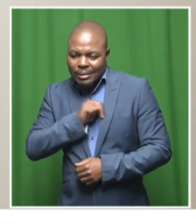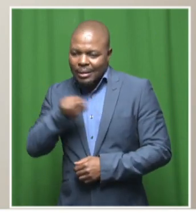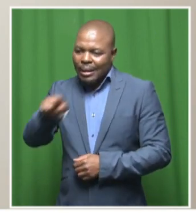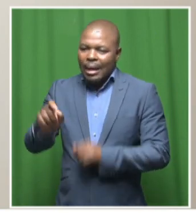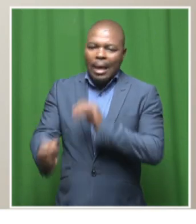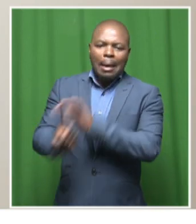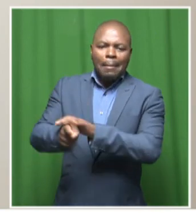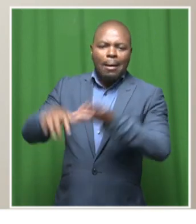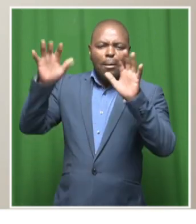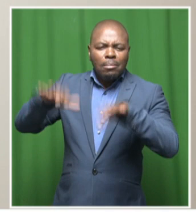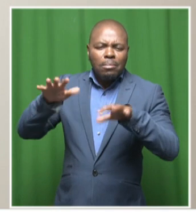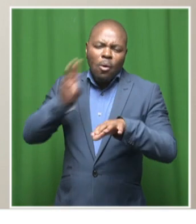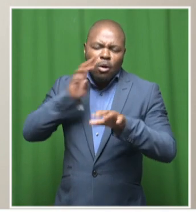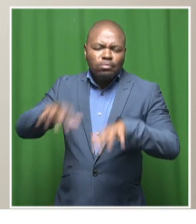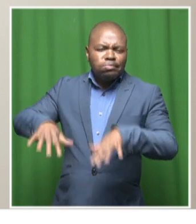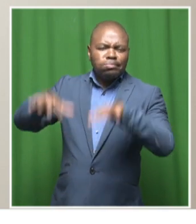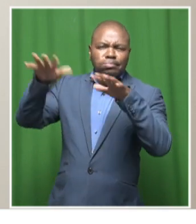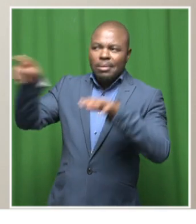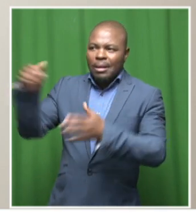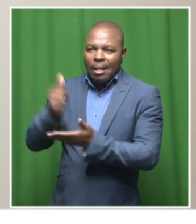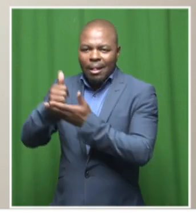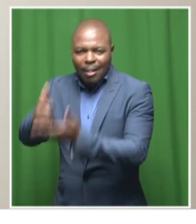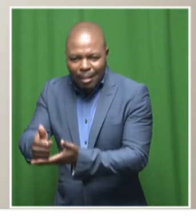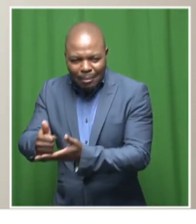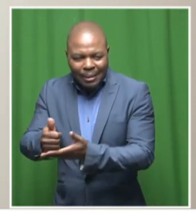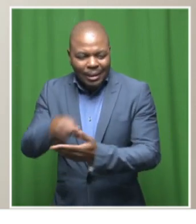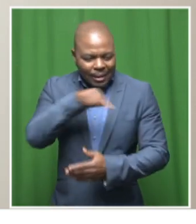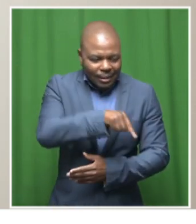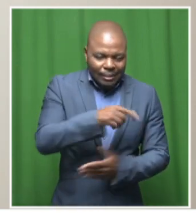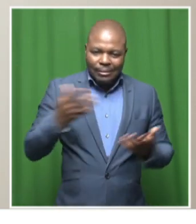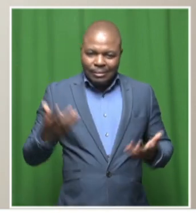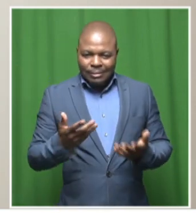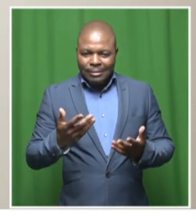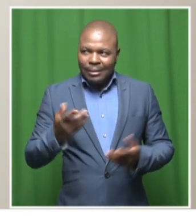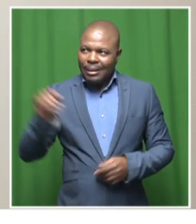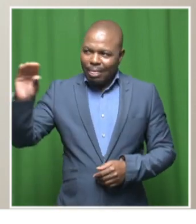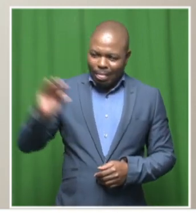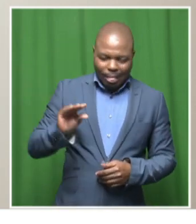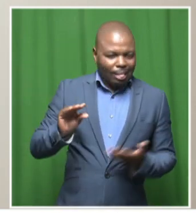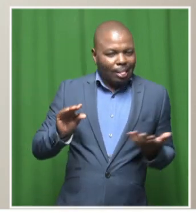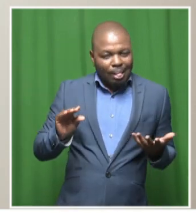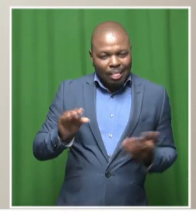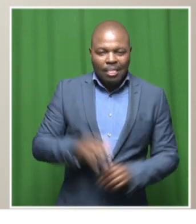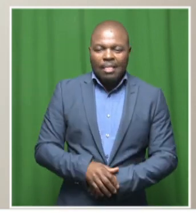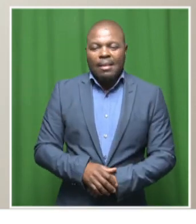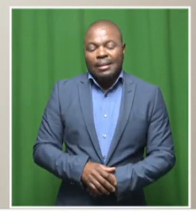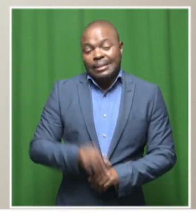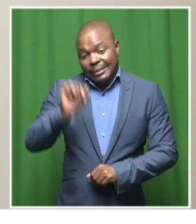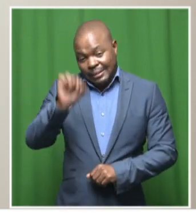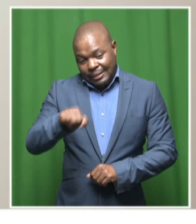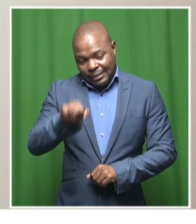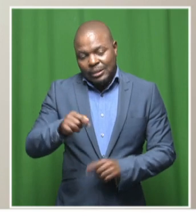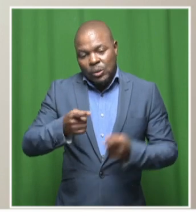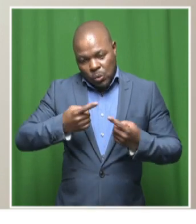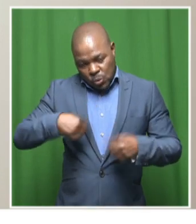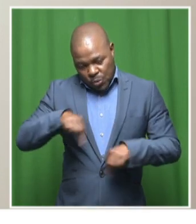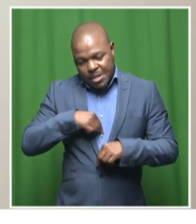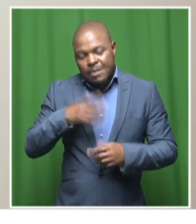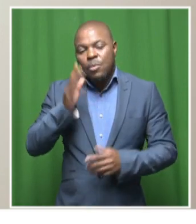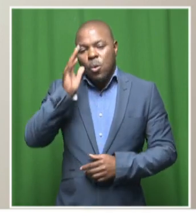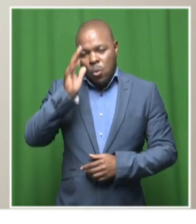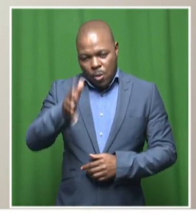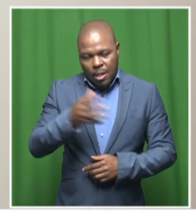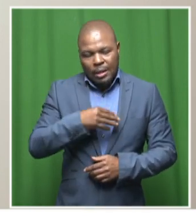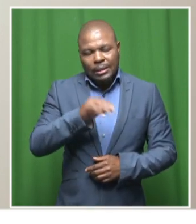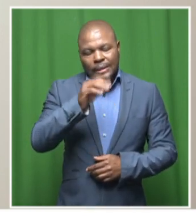also left a little bit of a ditch in our pockets. But yes, we simply are going to be having the